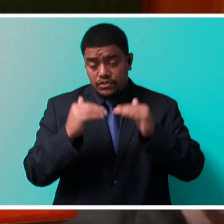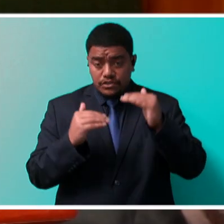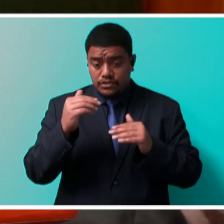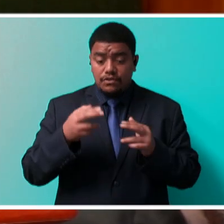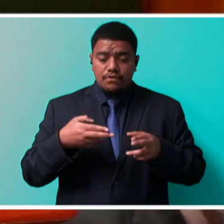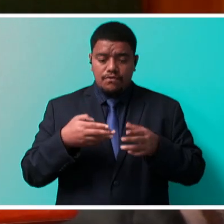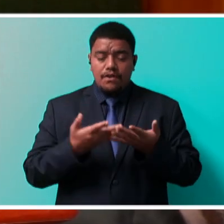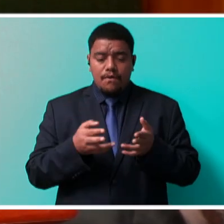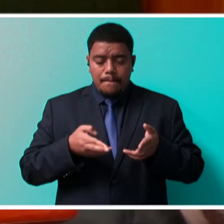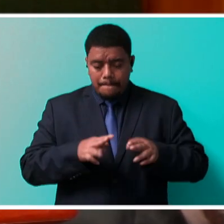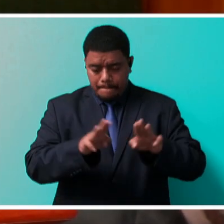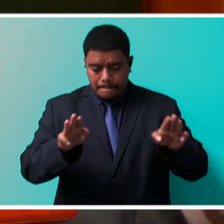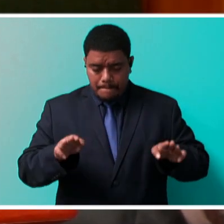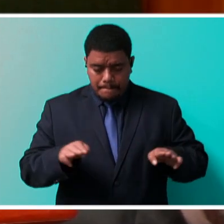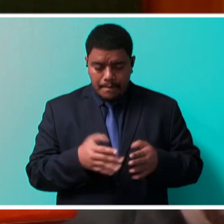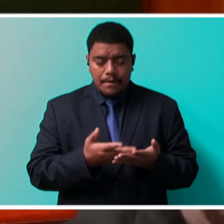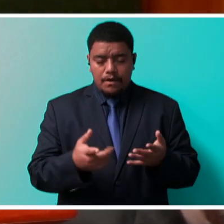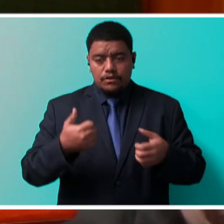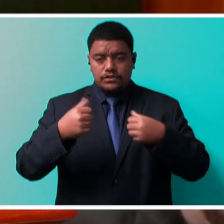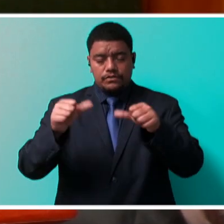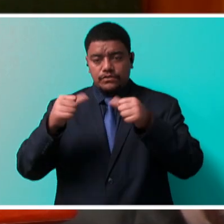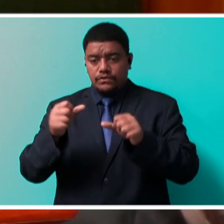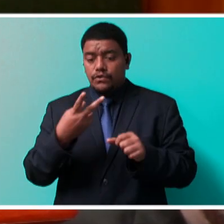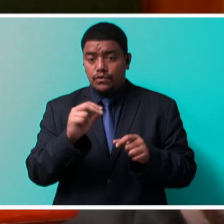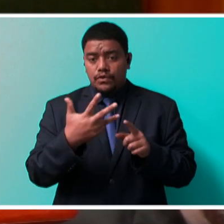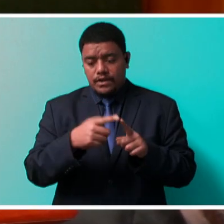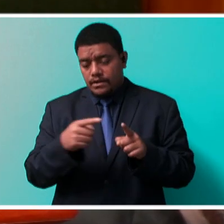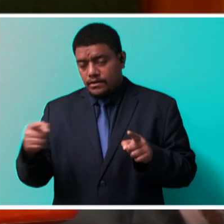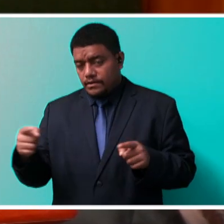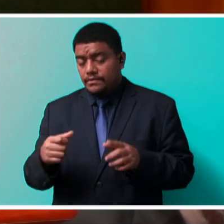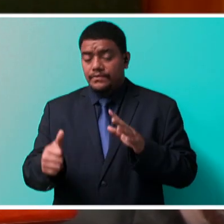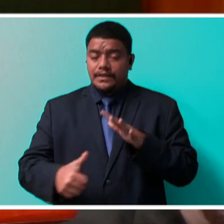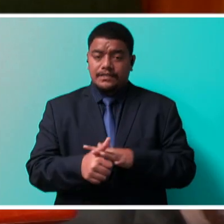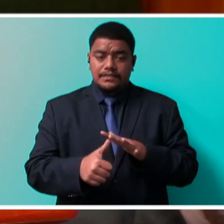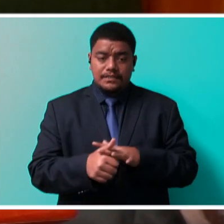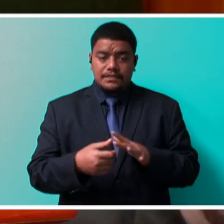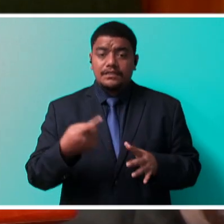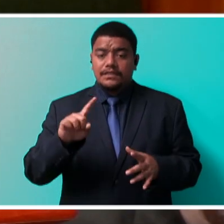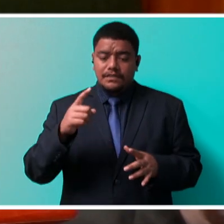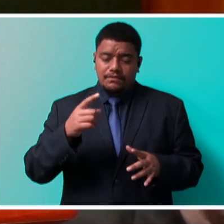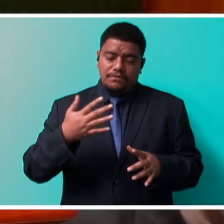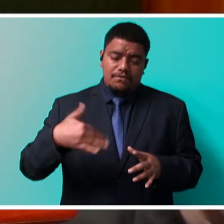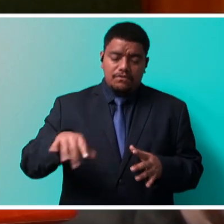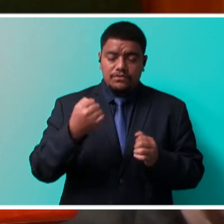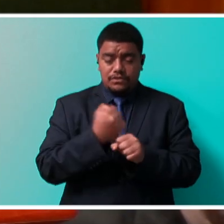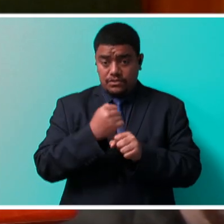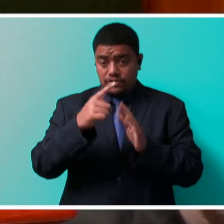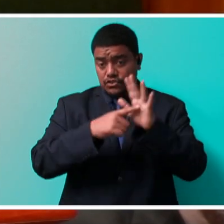Roadmap 2025-2029, which aims to improve access, efficiency, and accountability across the justice